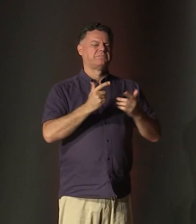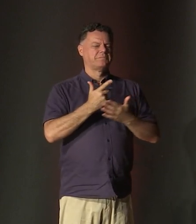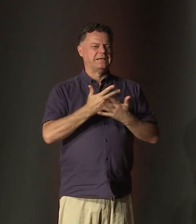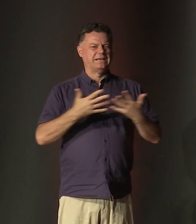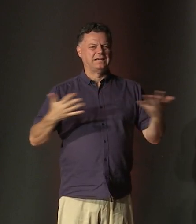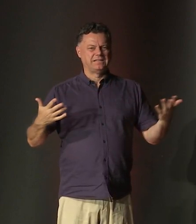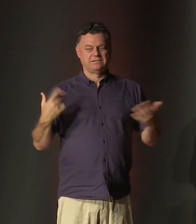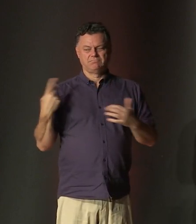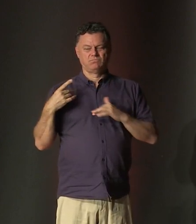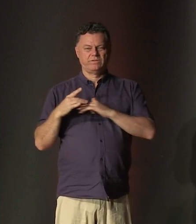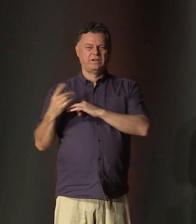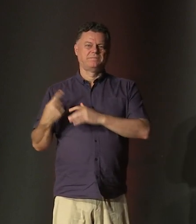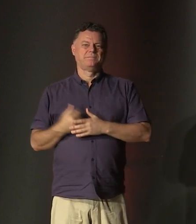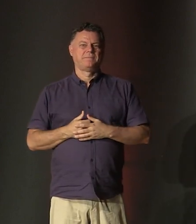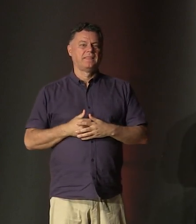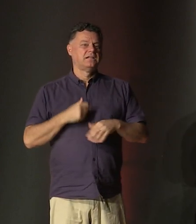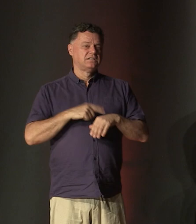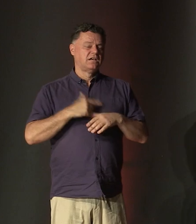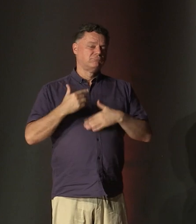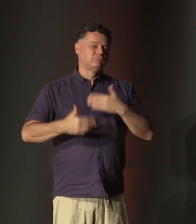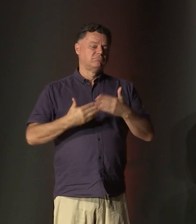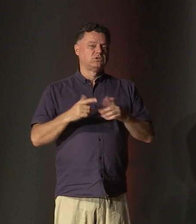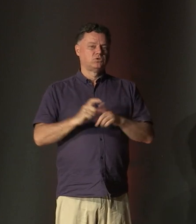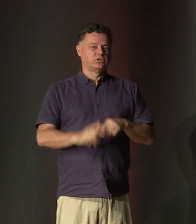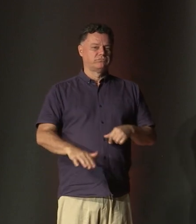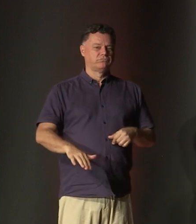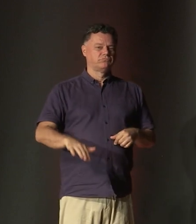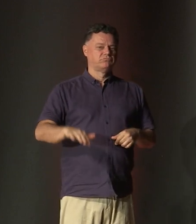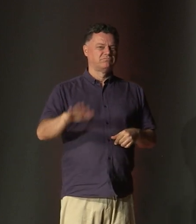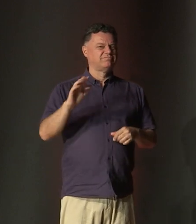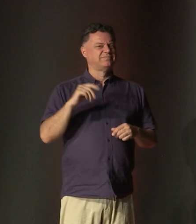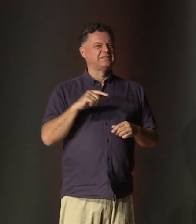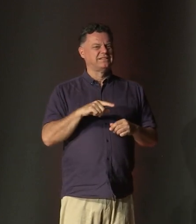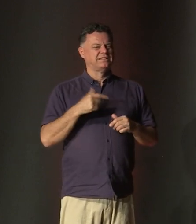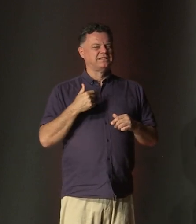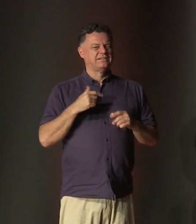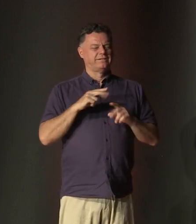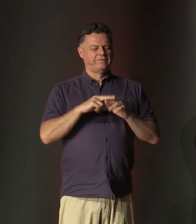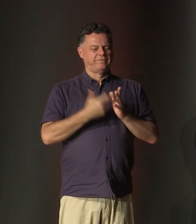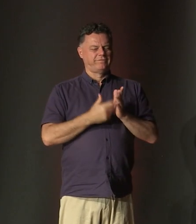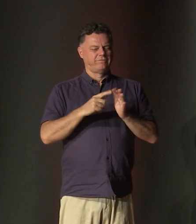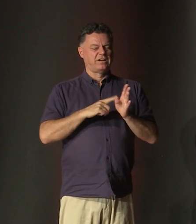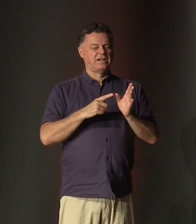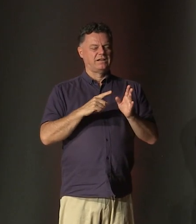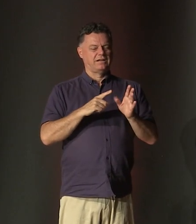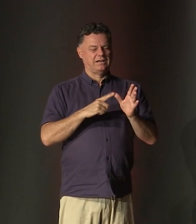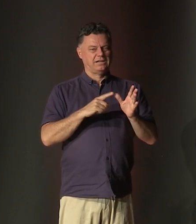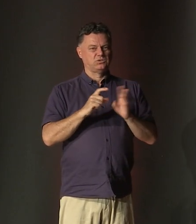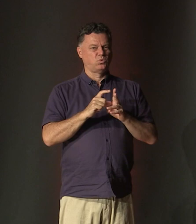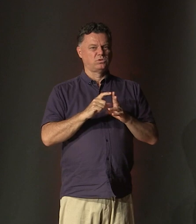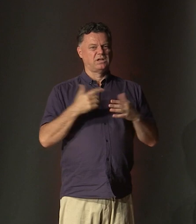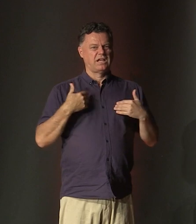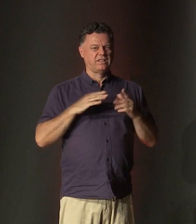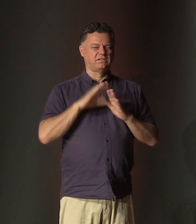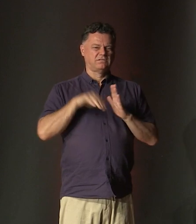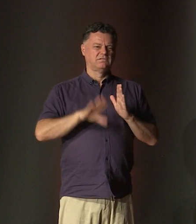So time passed, and Freya's condition continued to have its ups and downs. A lot of trips to